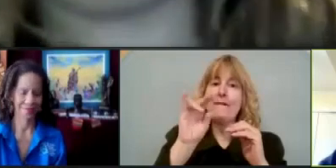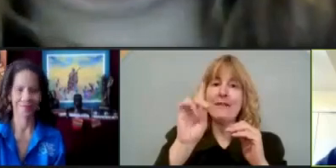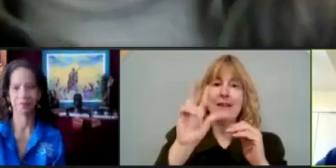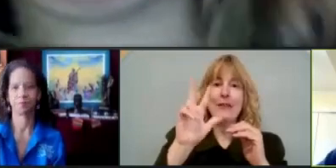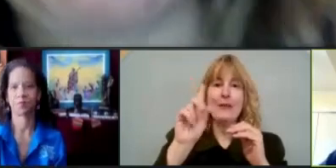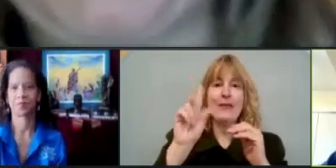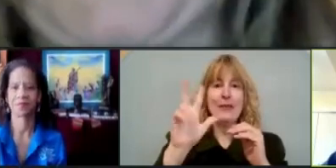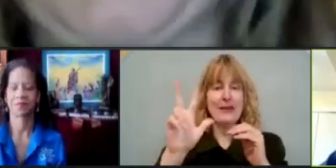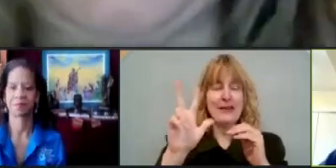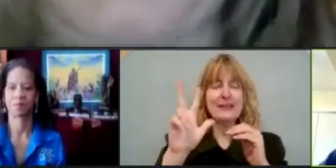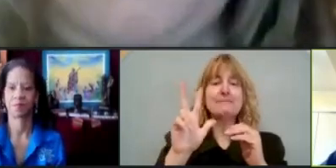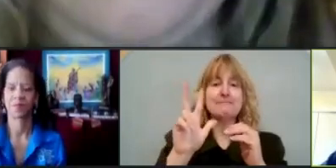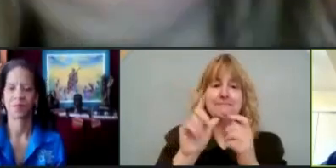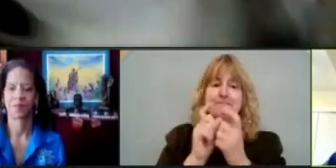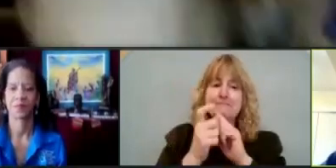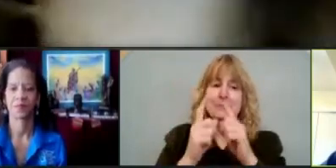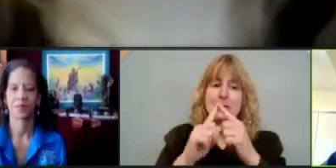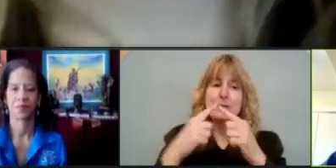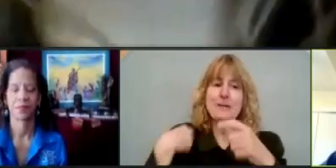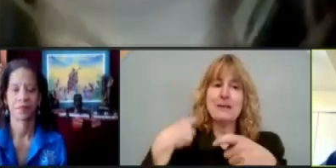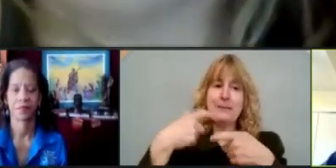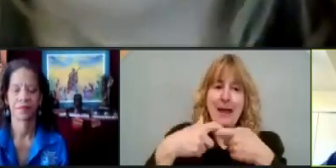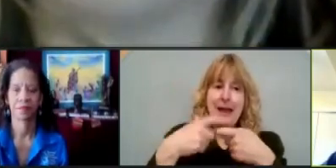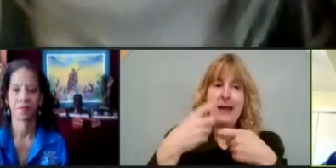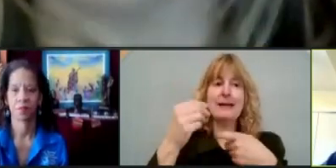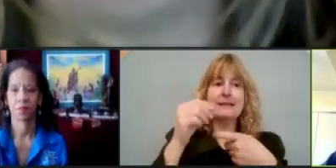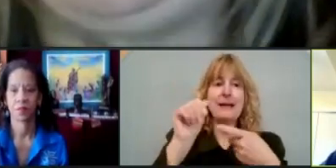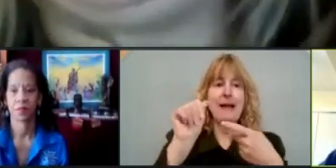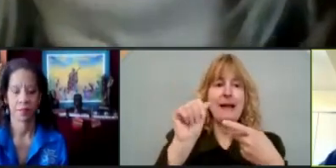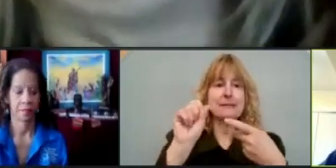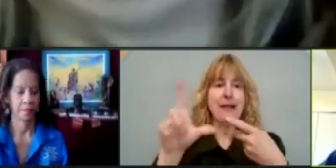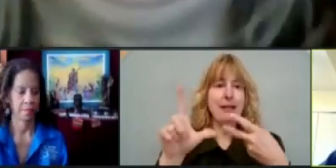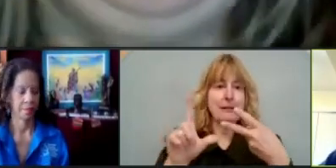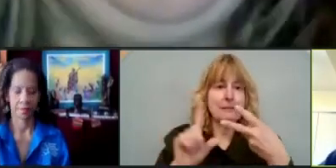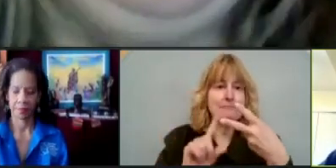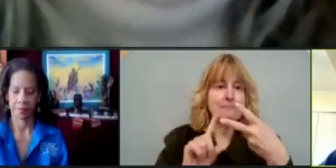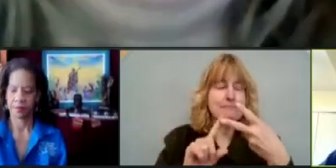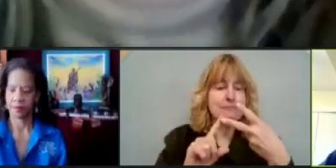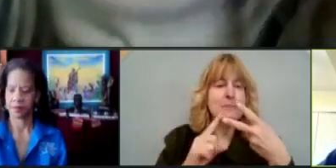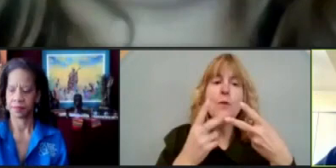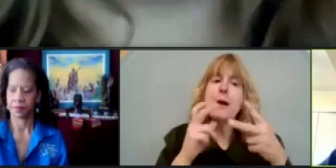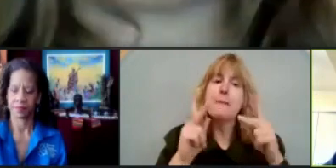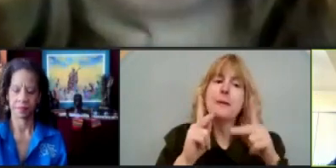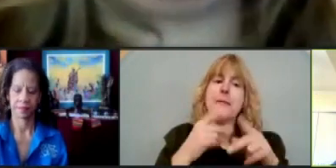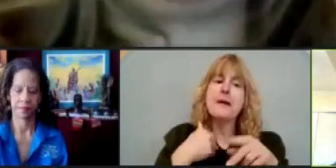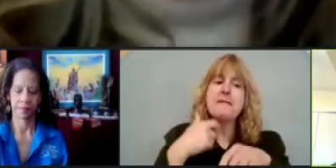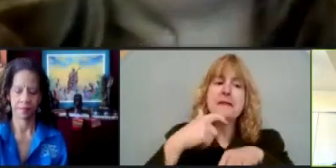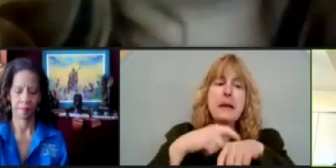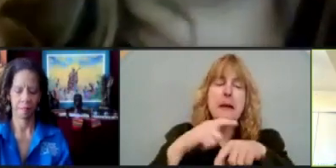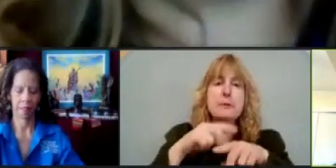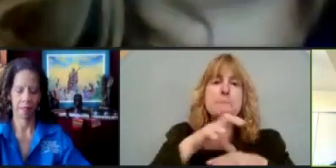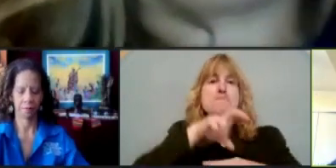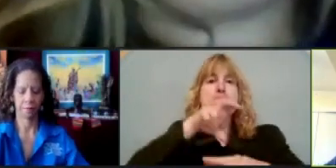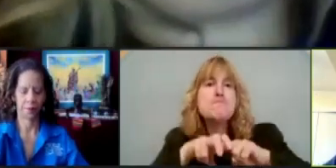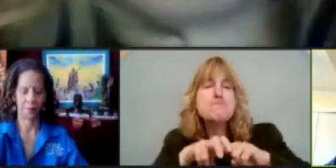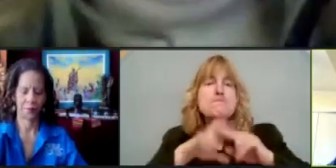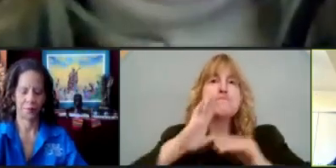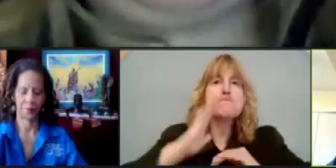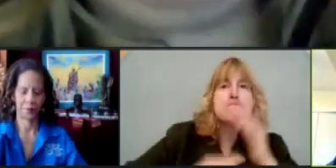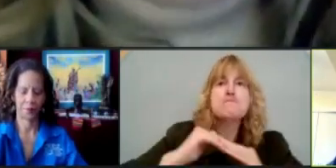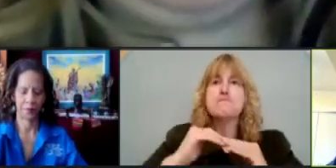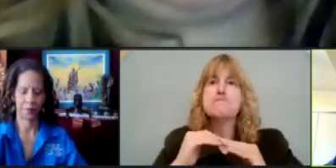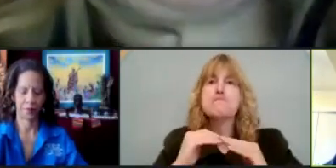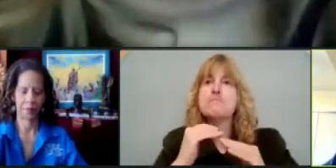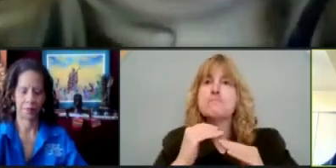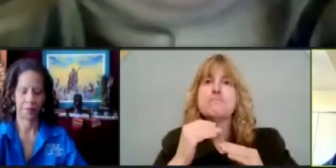to Spanish and ASL. So we want to give folks time to get on the right line and get comfortable.